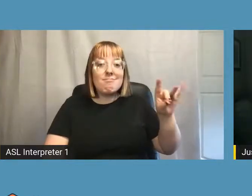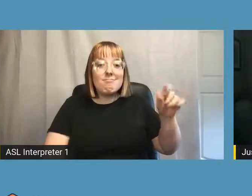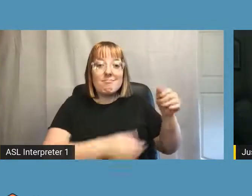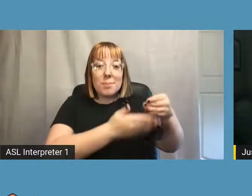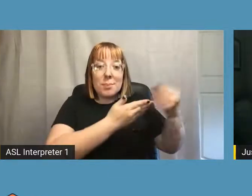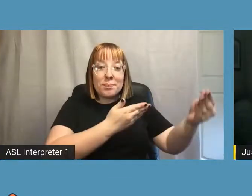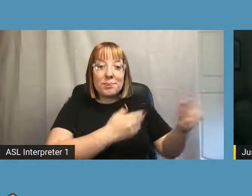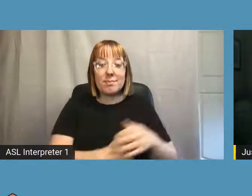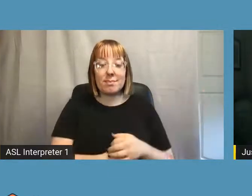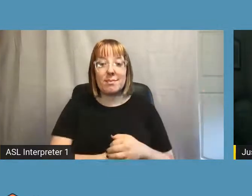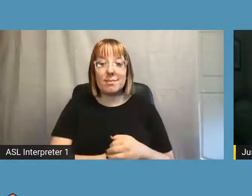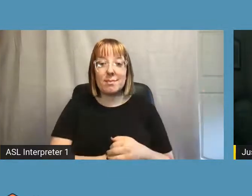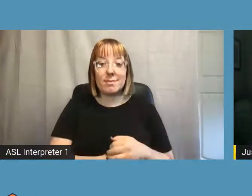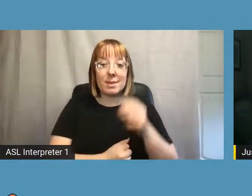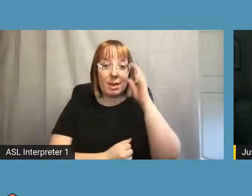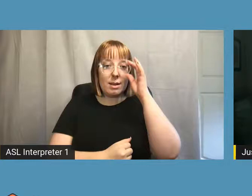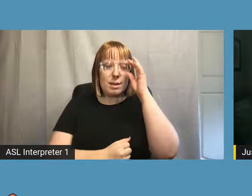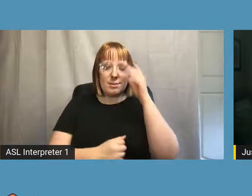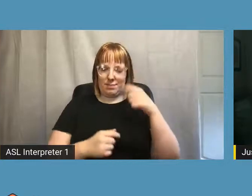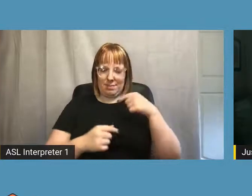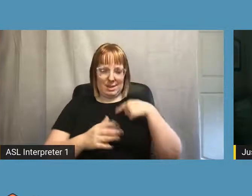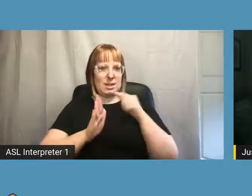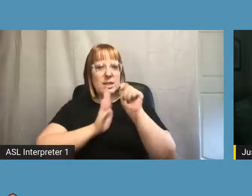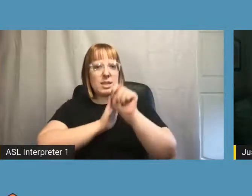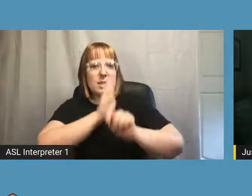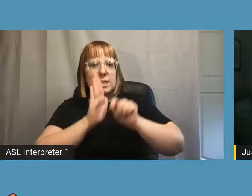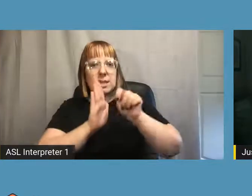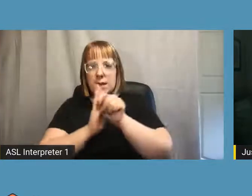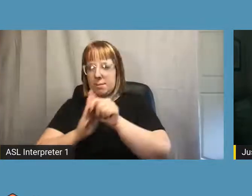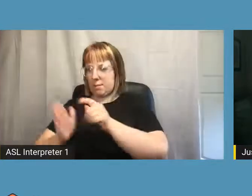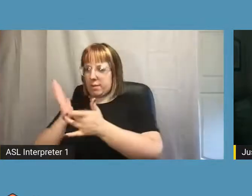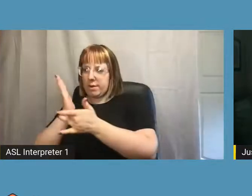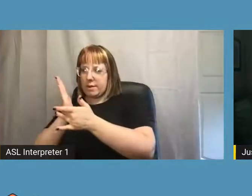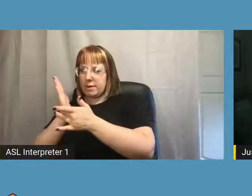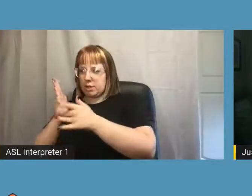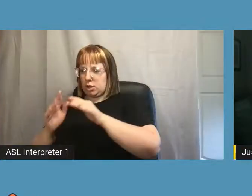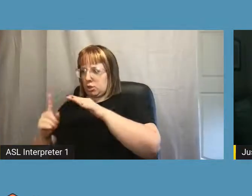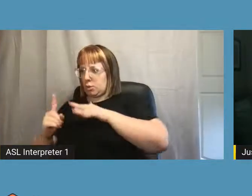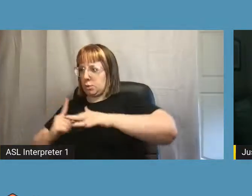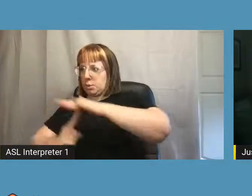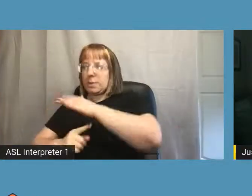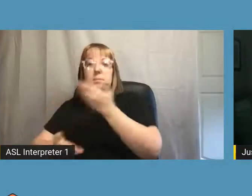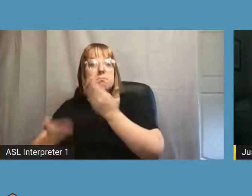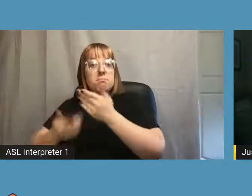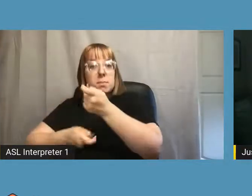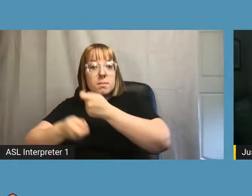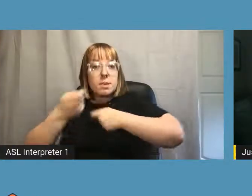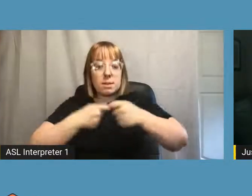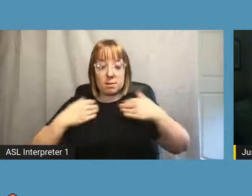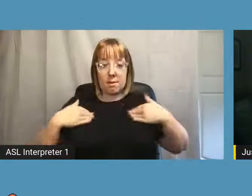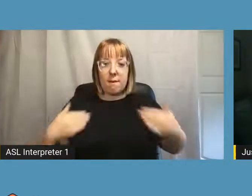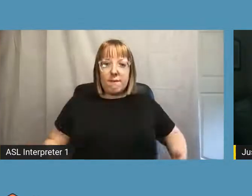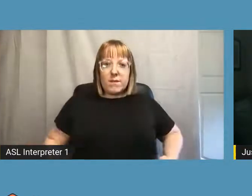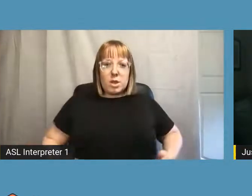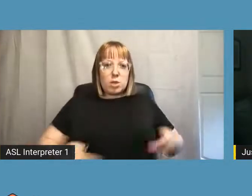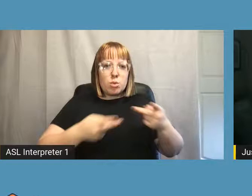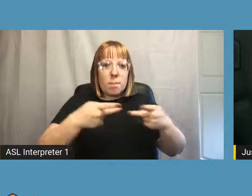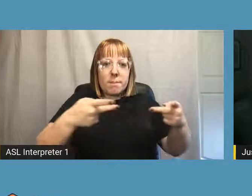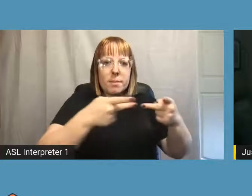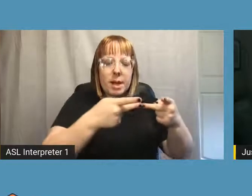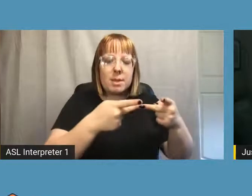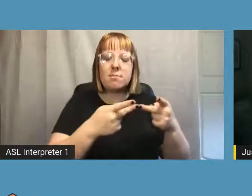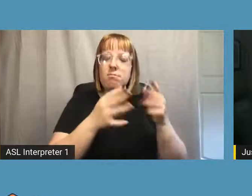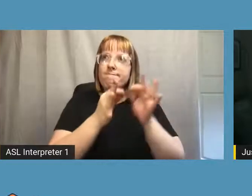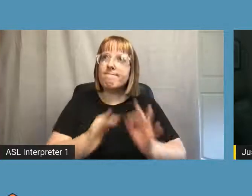In this era of virtual meetings, when digital spaces may substitute for our physical sense of place, it